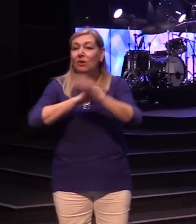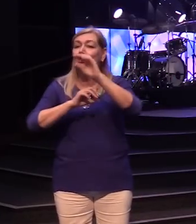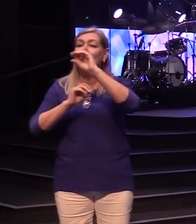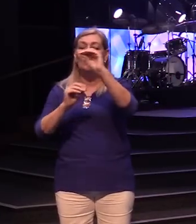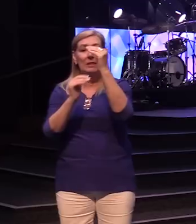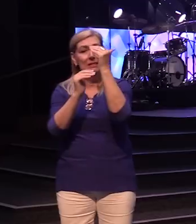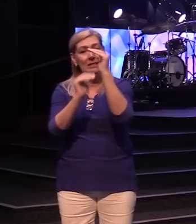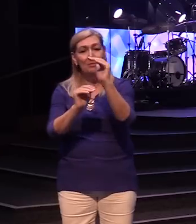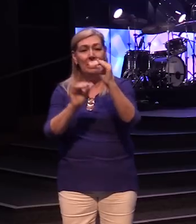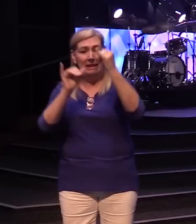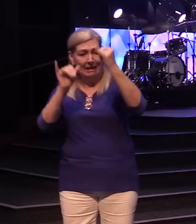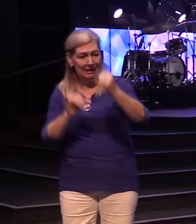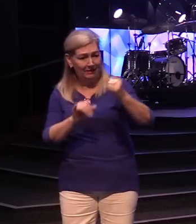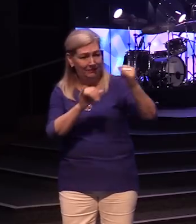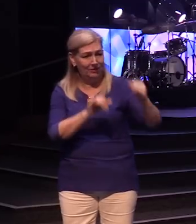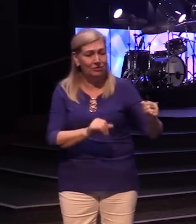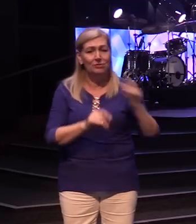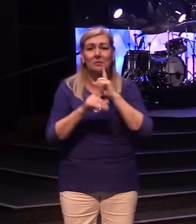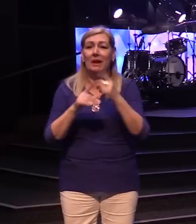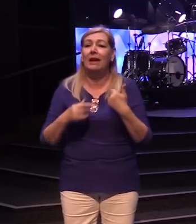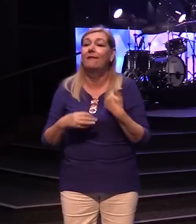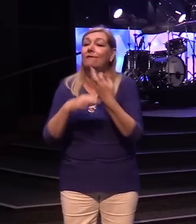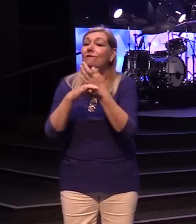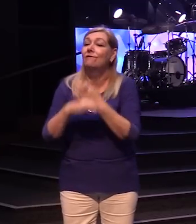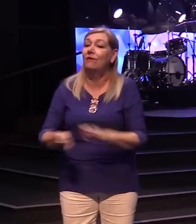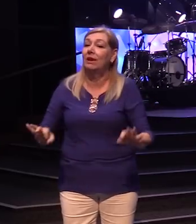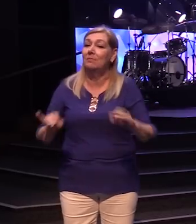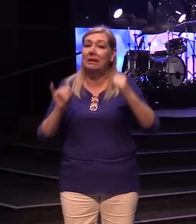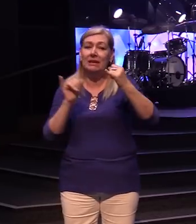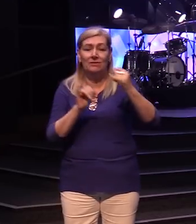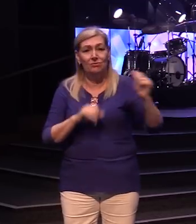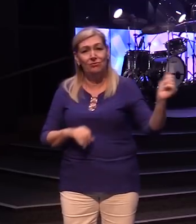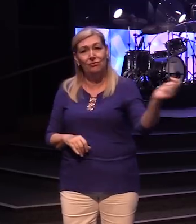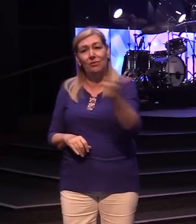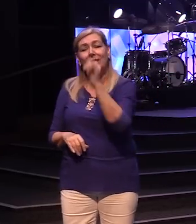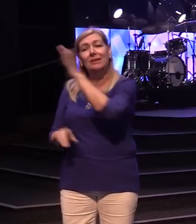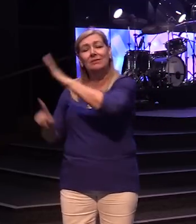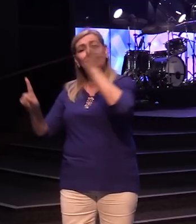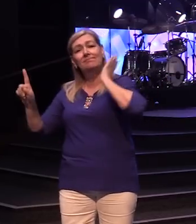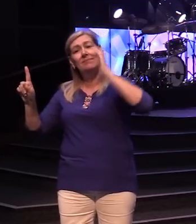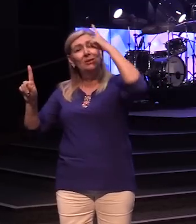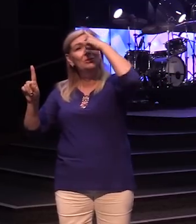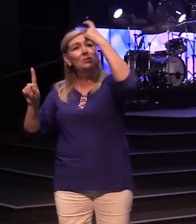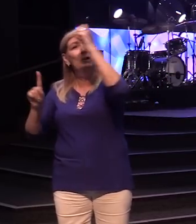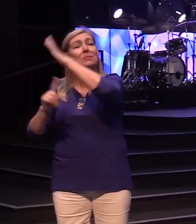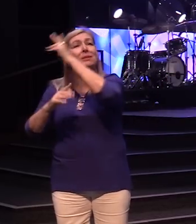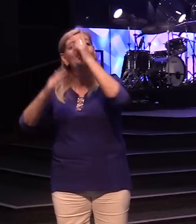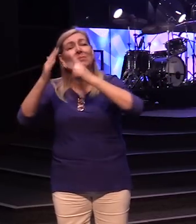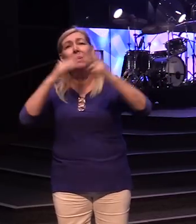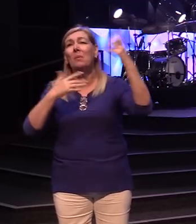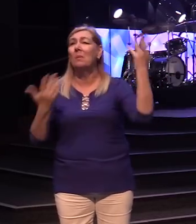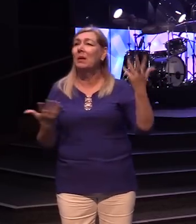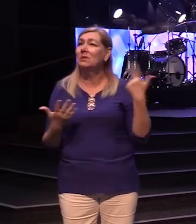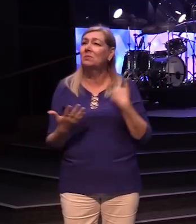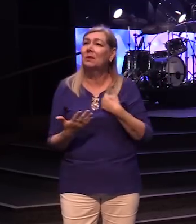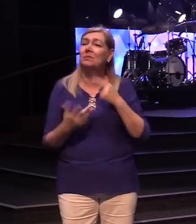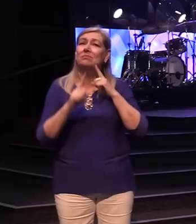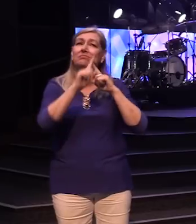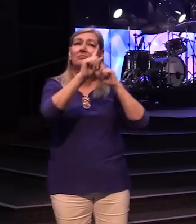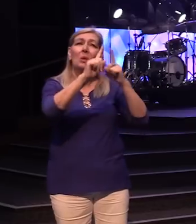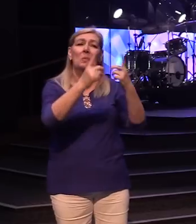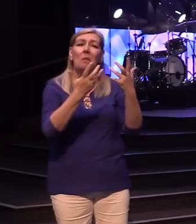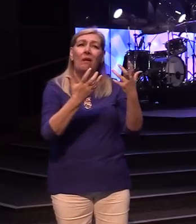liberty. In fact, this great dream, this splendid dream, was